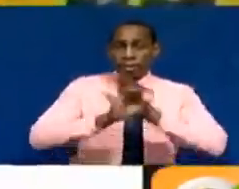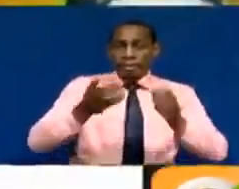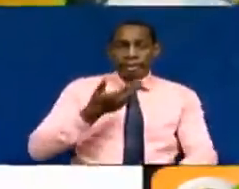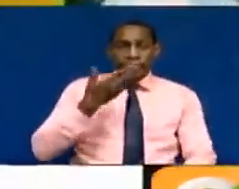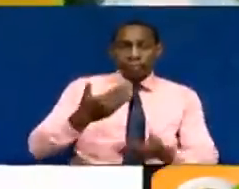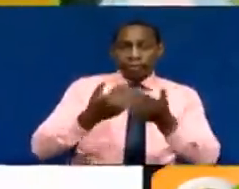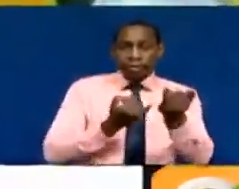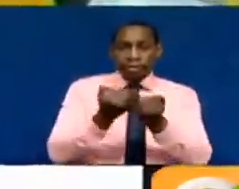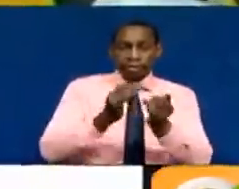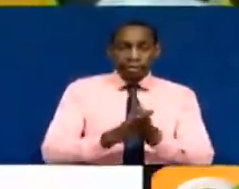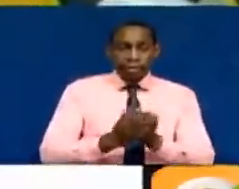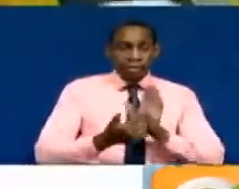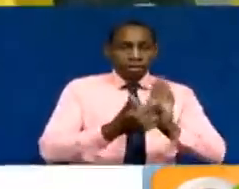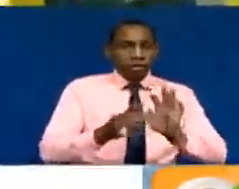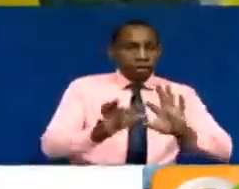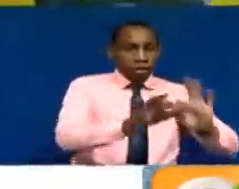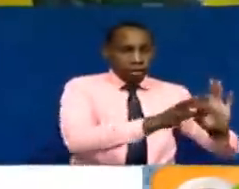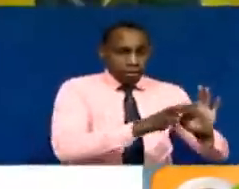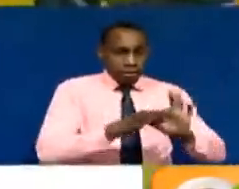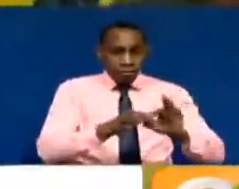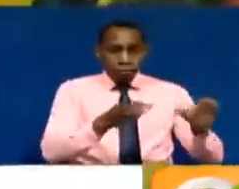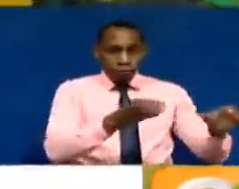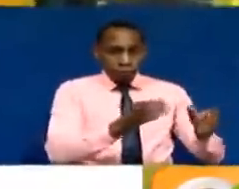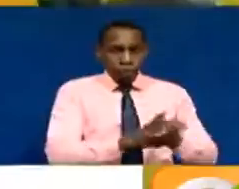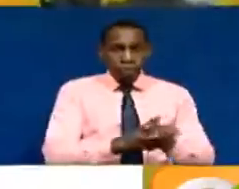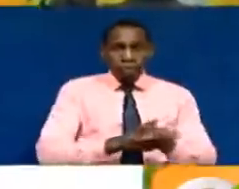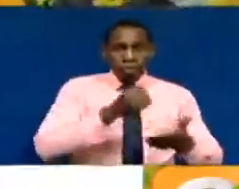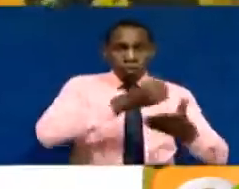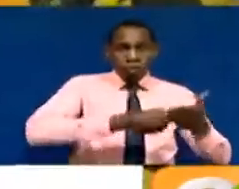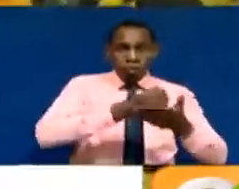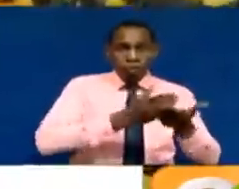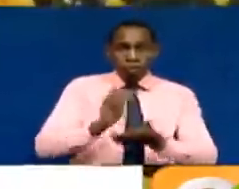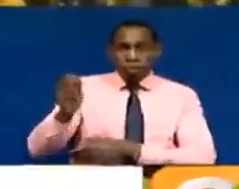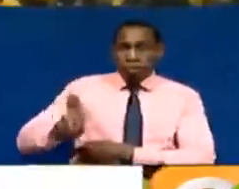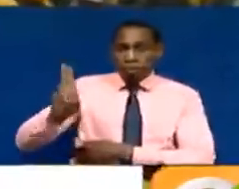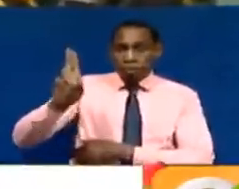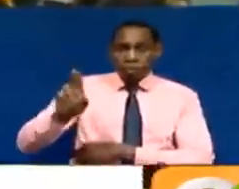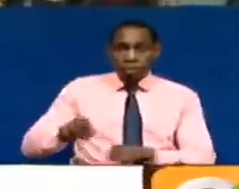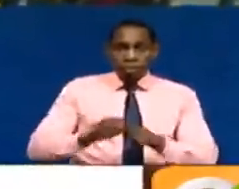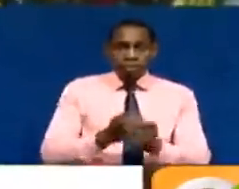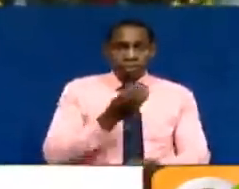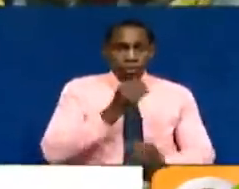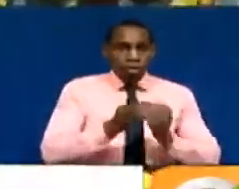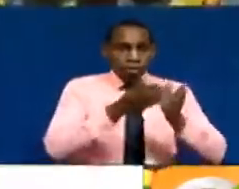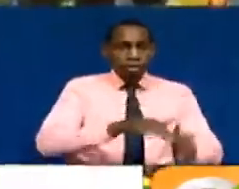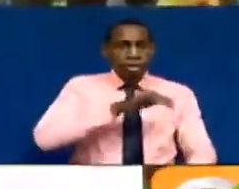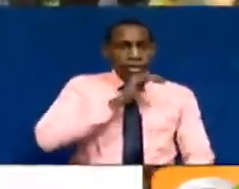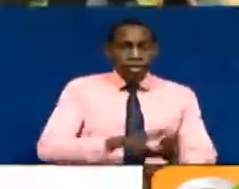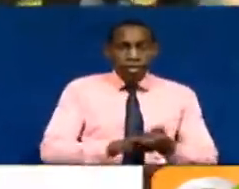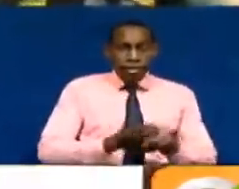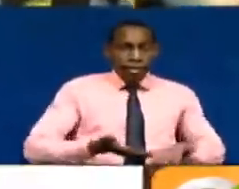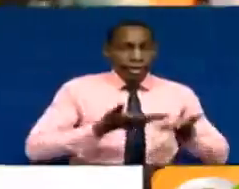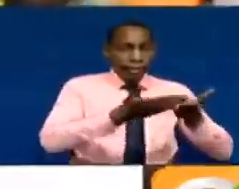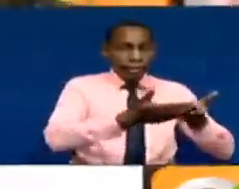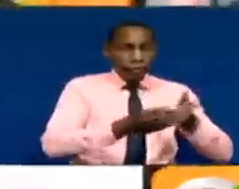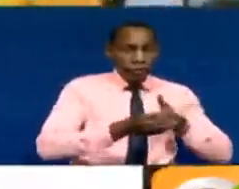response to last Saturday's display by the Azimio la Umoja movement, fronted by President Uhuru Kenyatta, where ODM leader Raila Odinga was